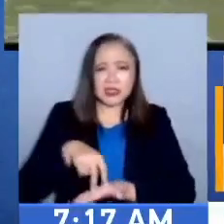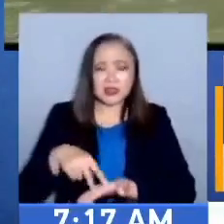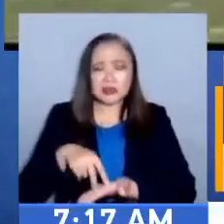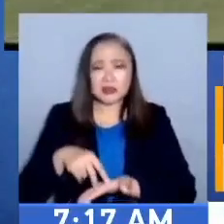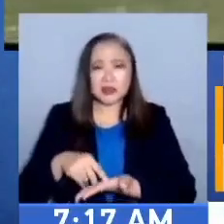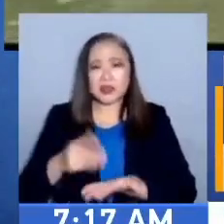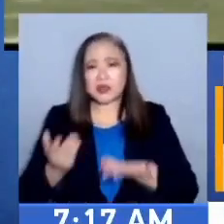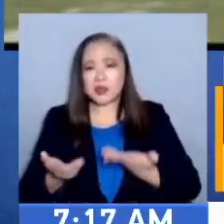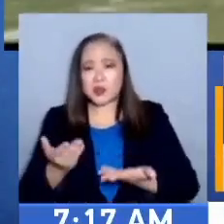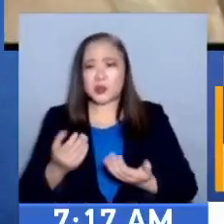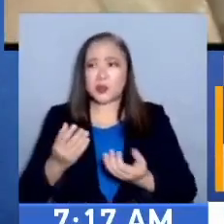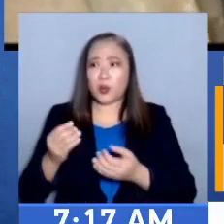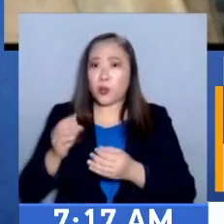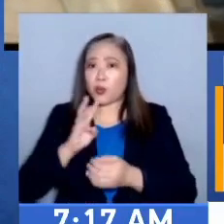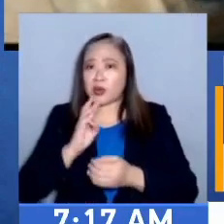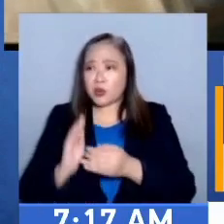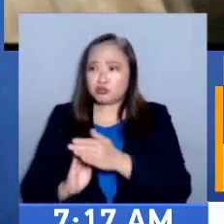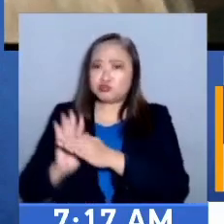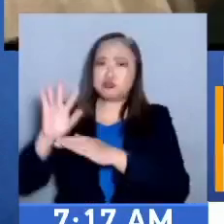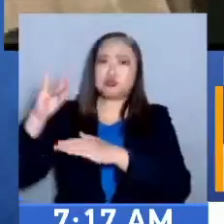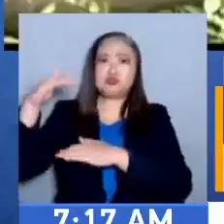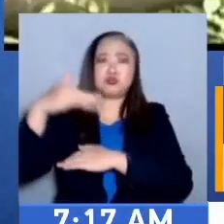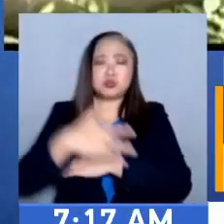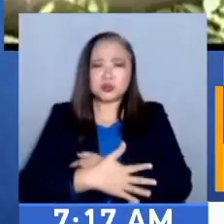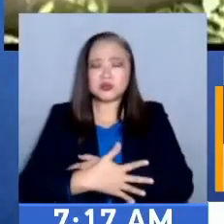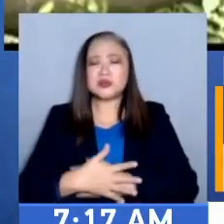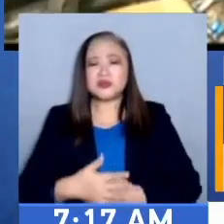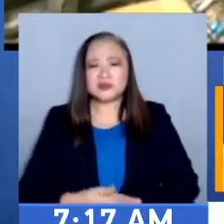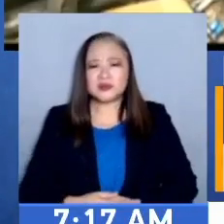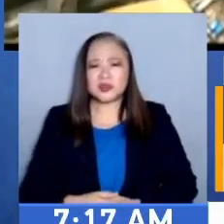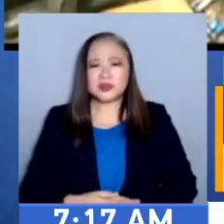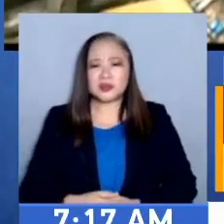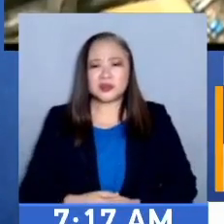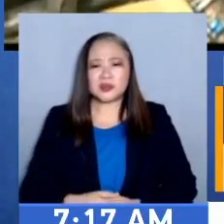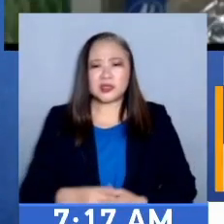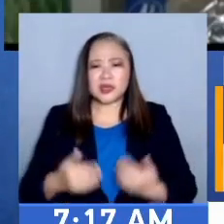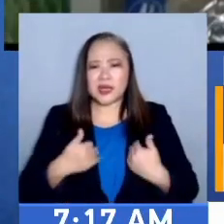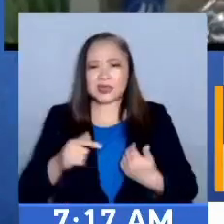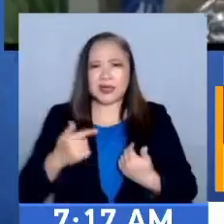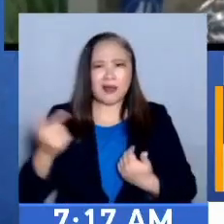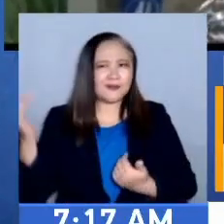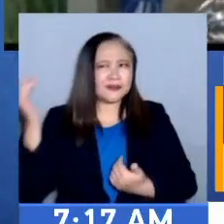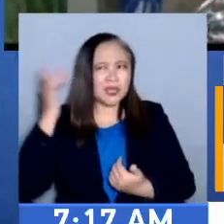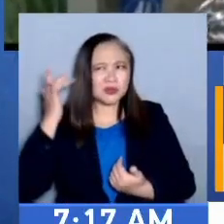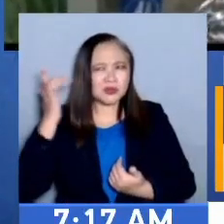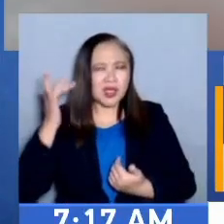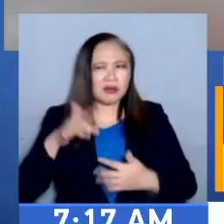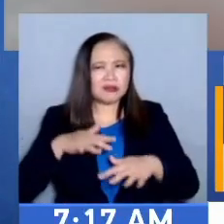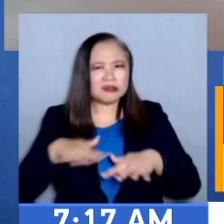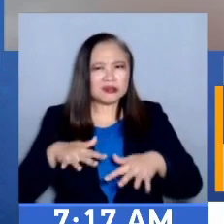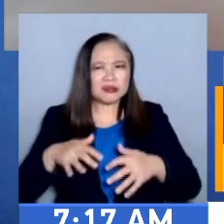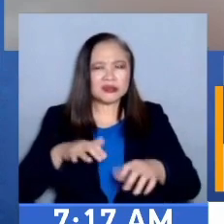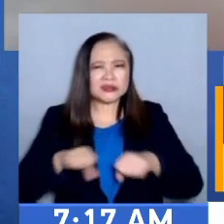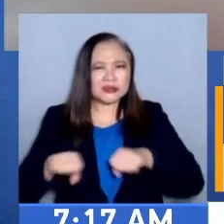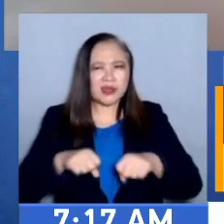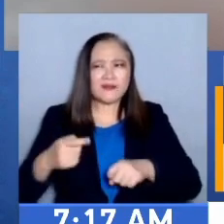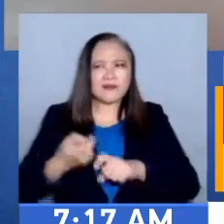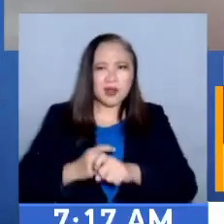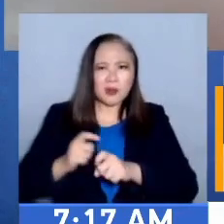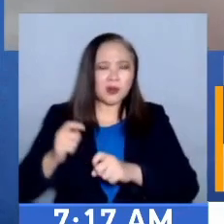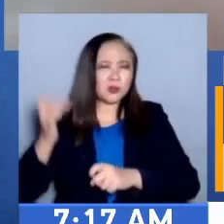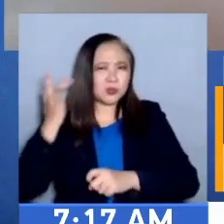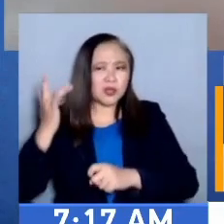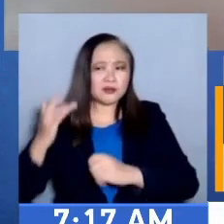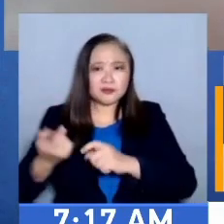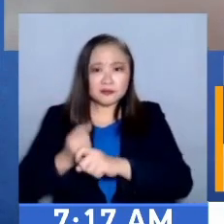water and Uh there is a rumbling sound coming from Uh the dagat then kahit ano man